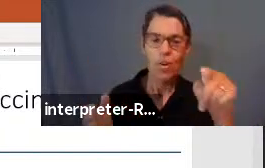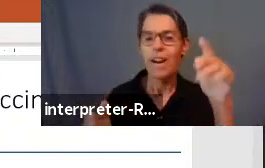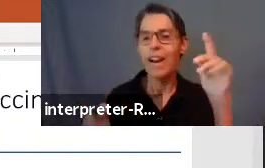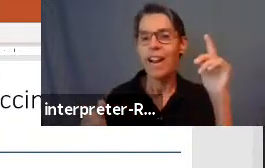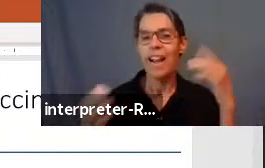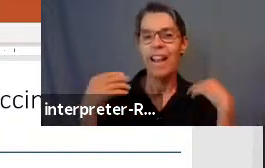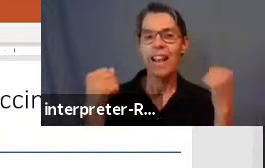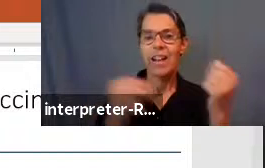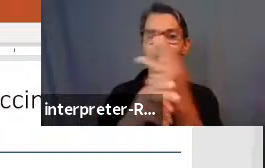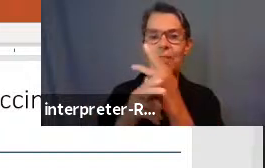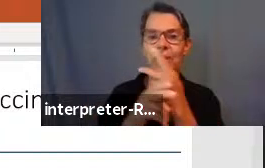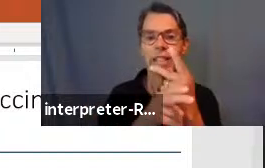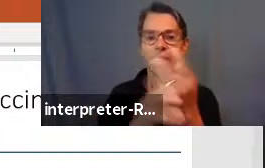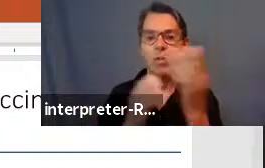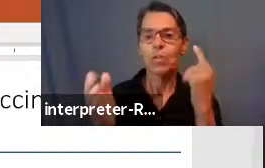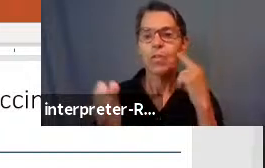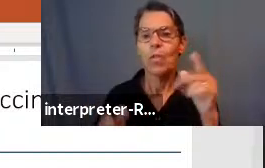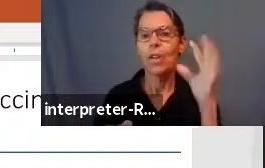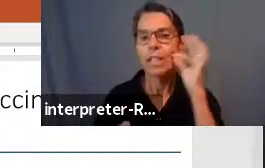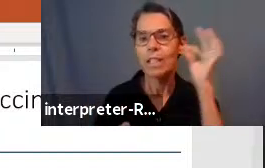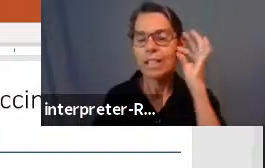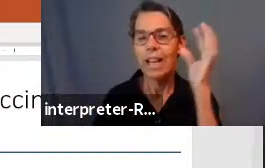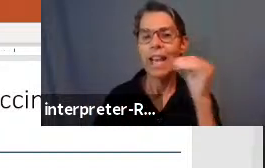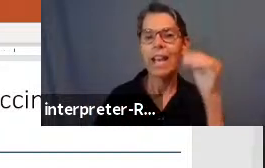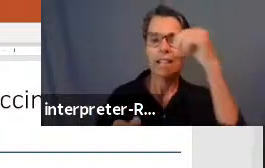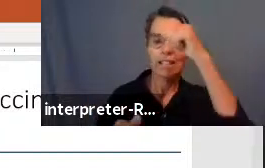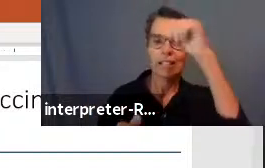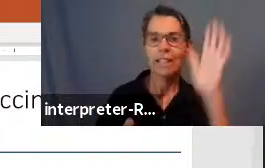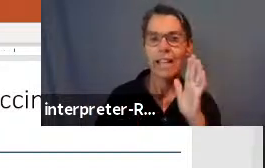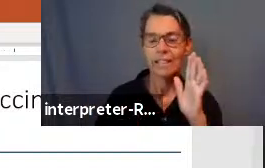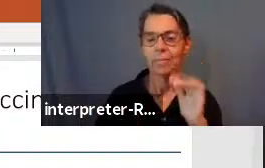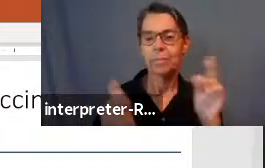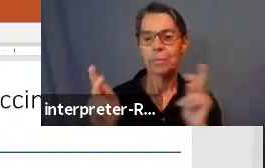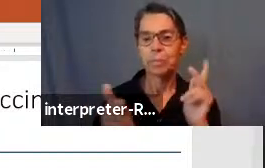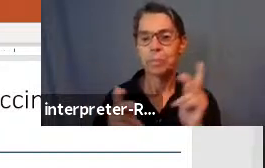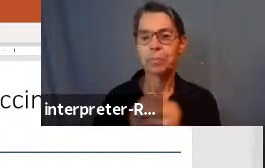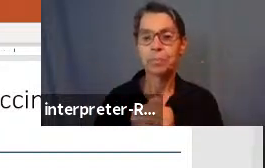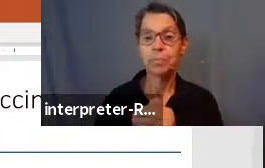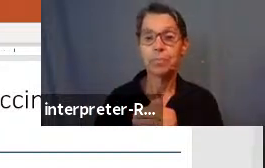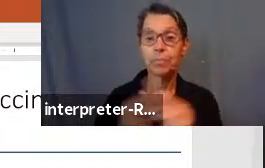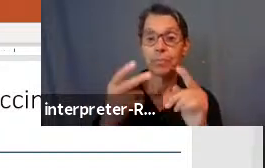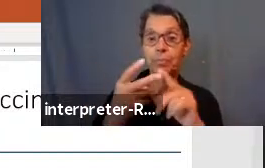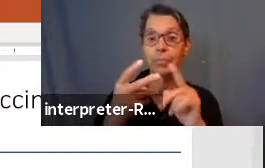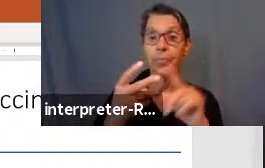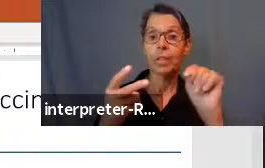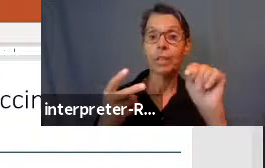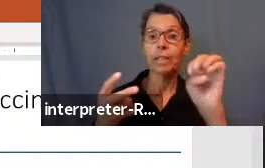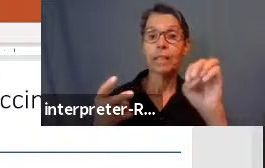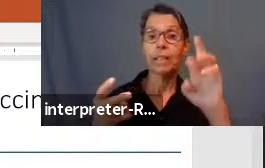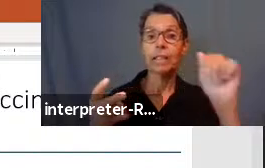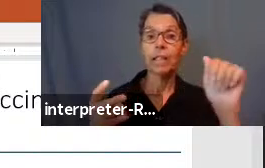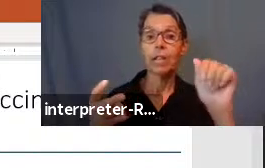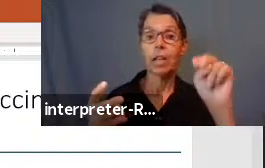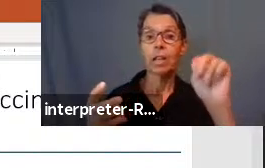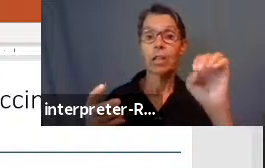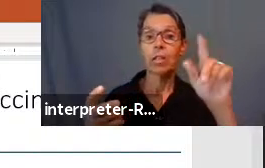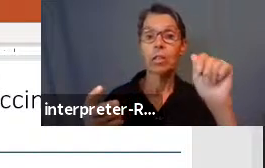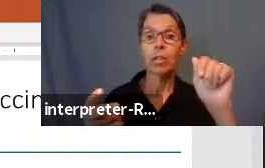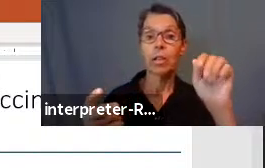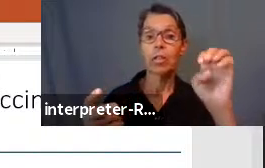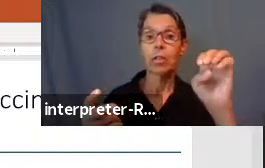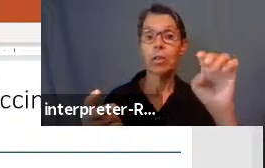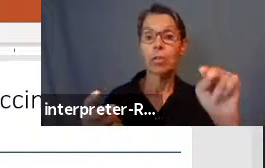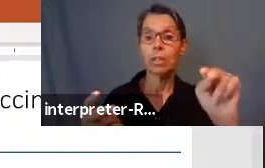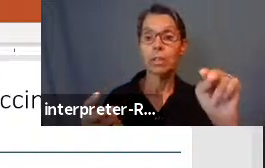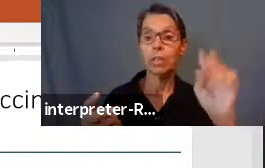and Alaska Natives. We also are pleased to welcome Tara Nolan as a speaker who will follow Rear